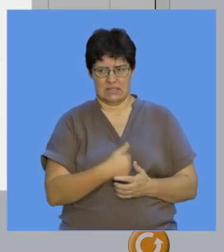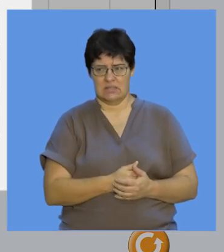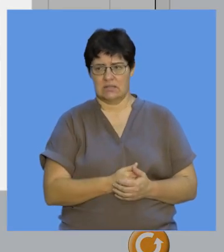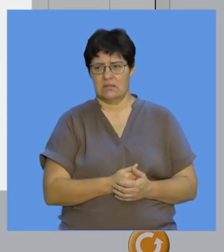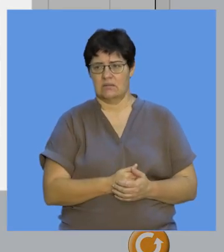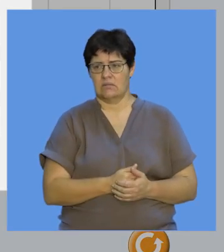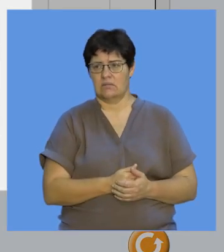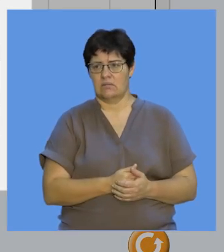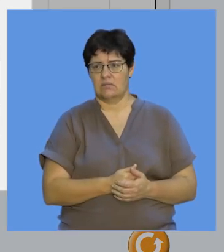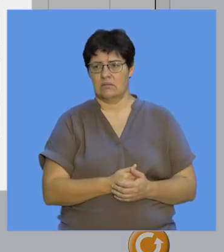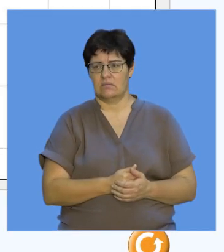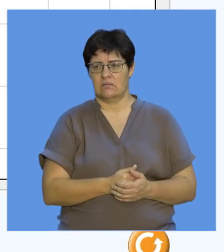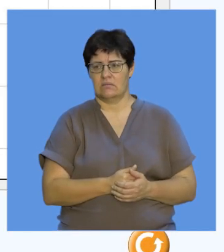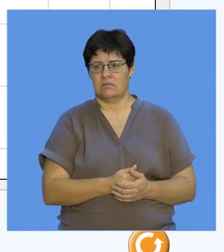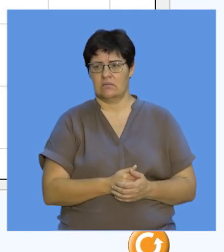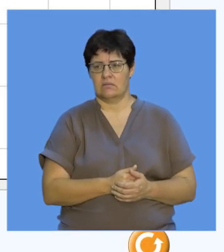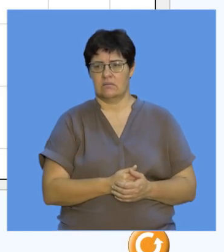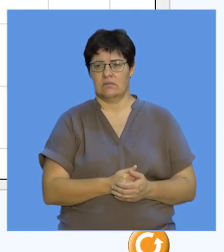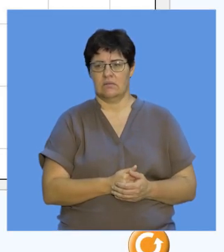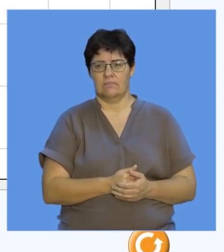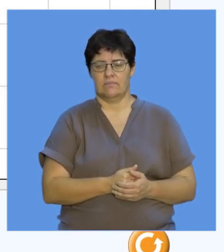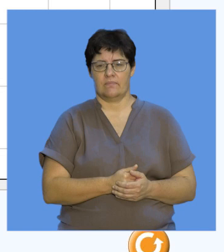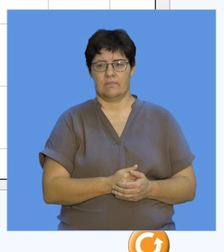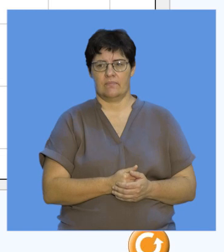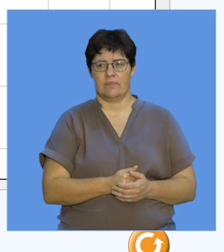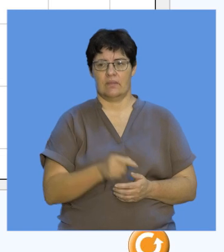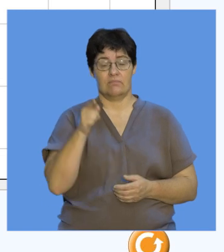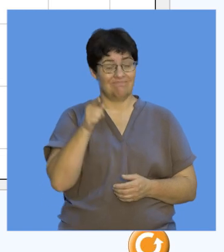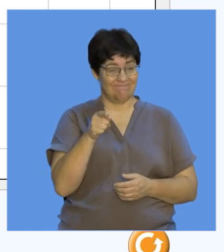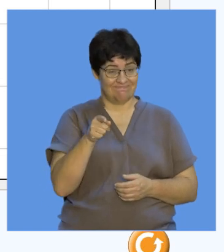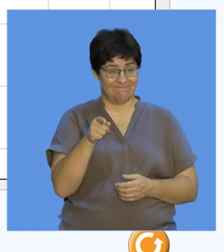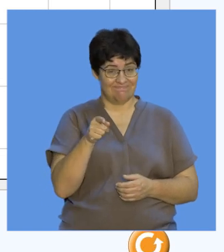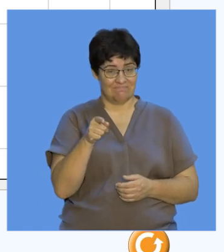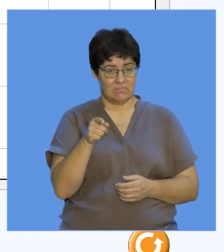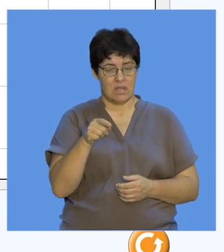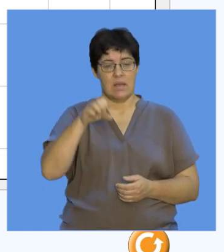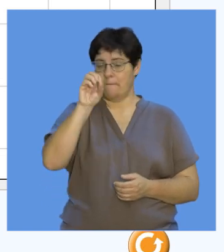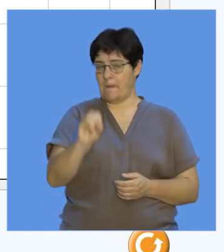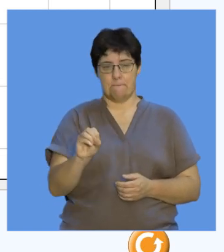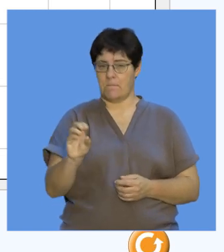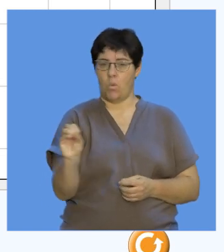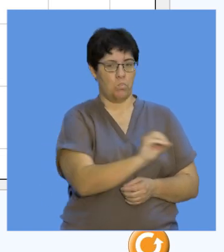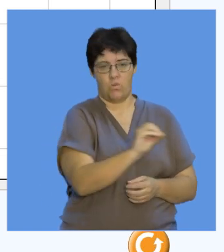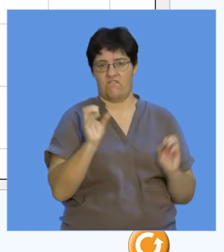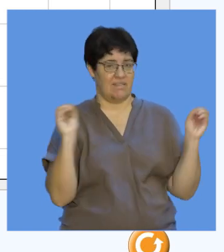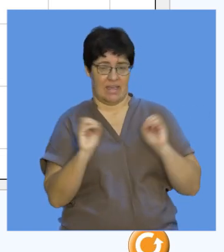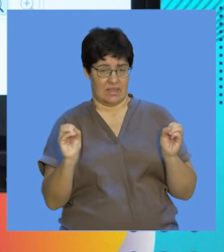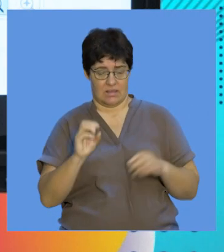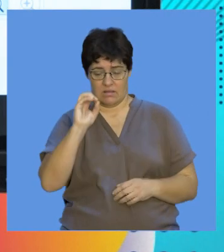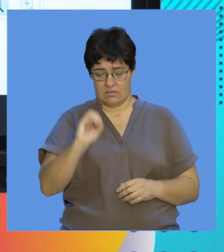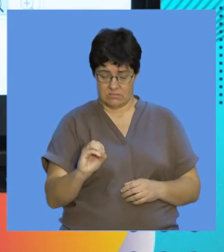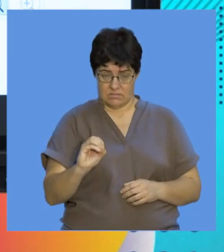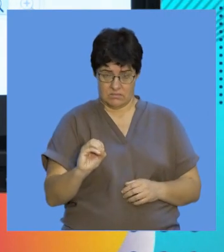There we go. I wanted naught. There we go. I'm making this stationary. So now we have one object